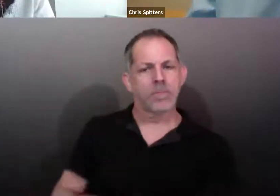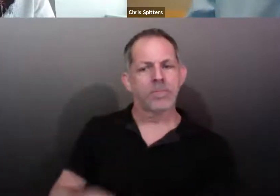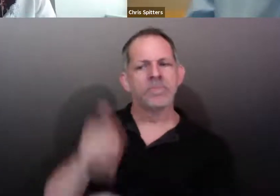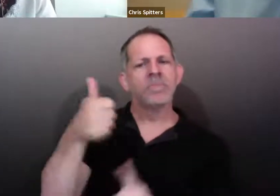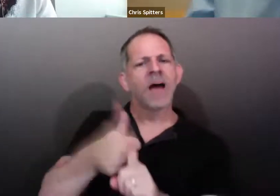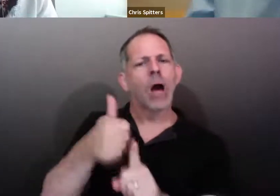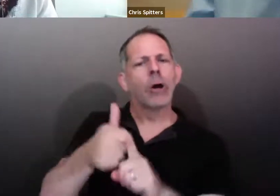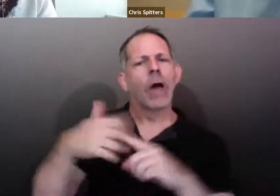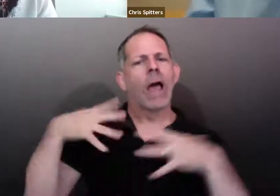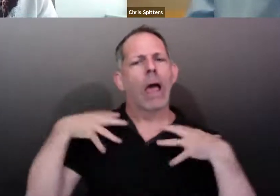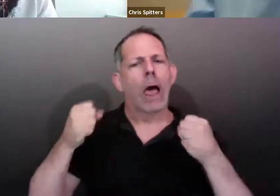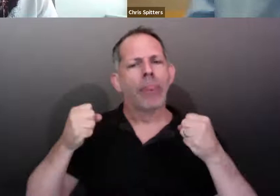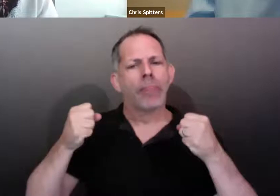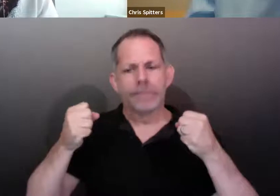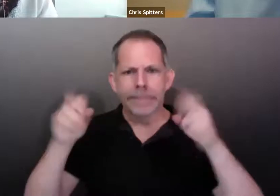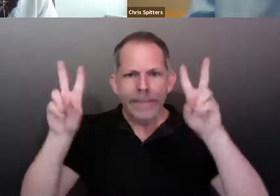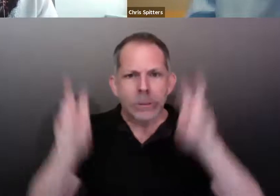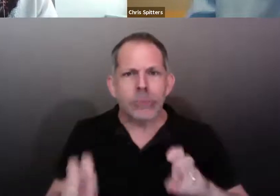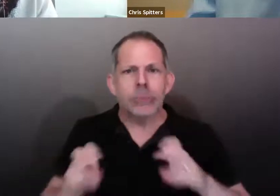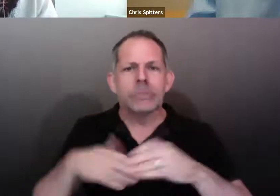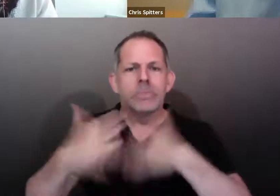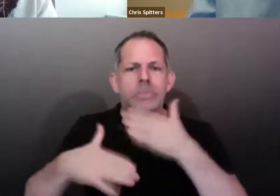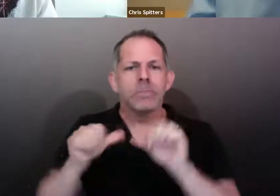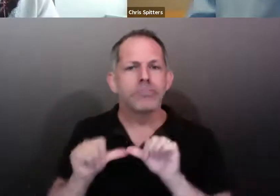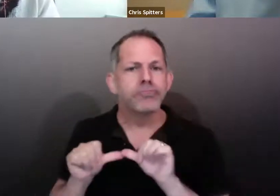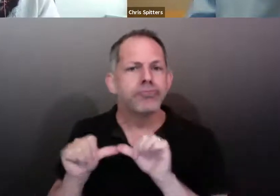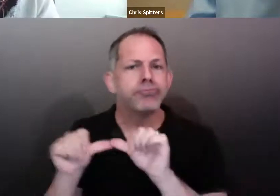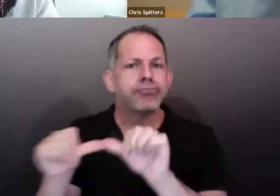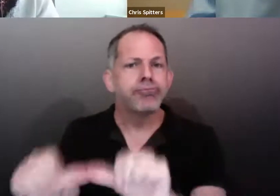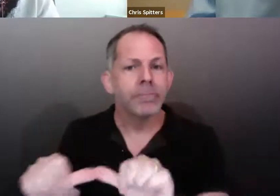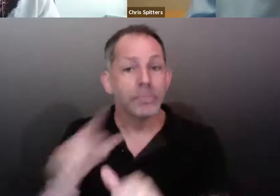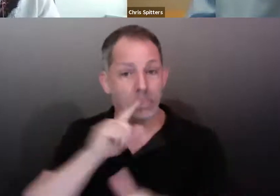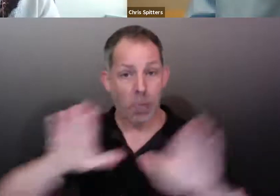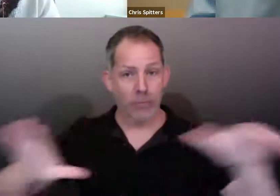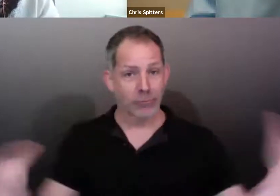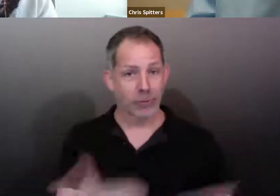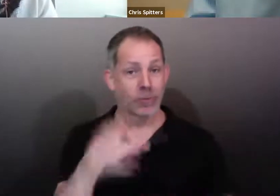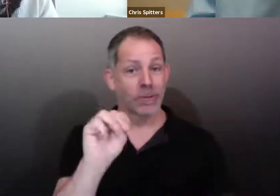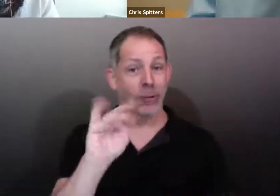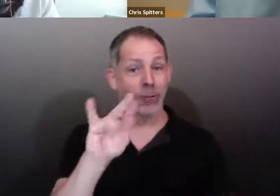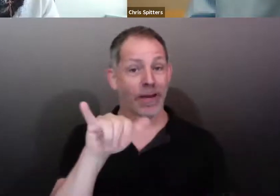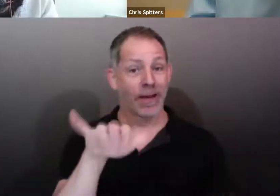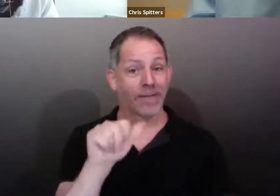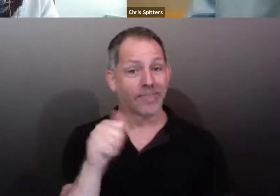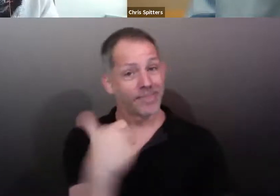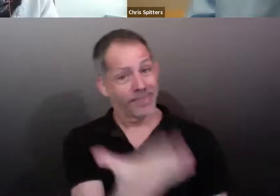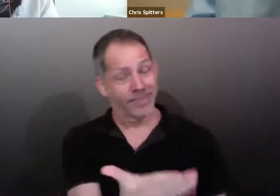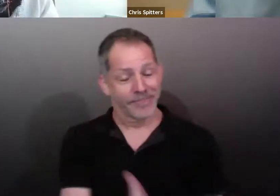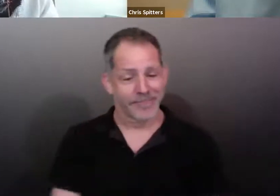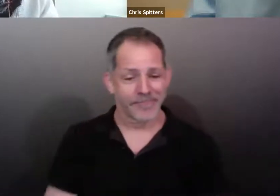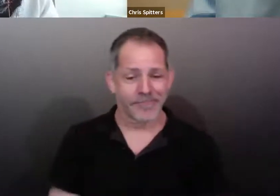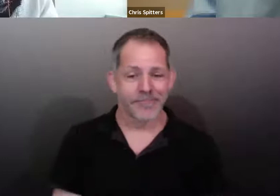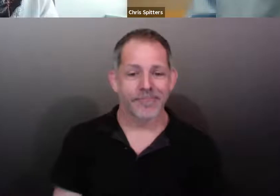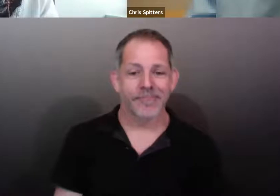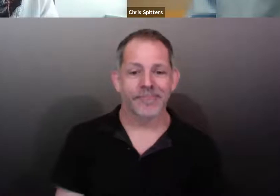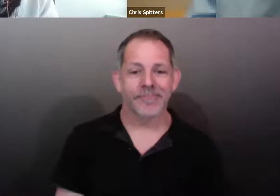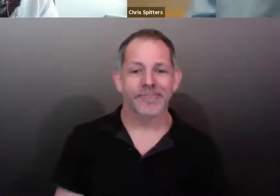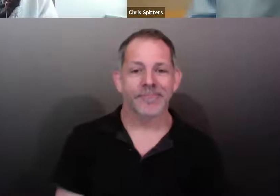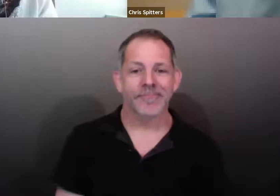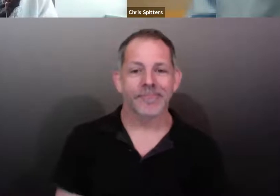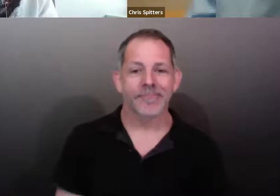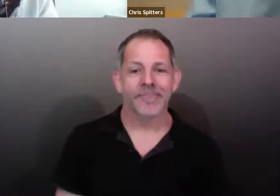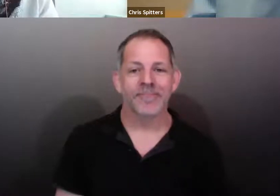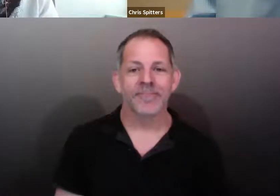With that, Maria, please take it over. Hi, thanks, Dr. Spitters, and thanks everyone for having me join